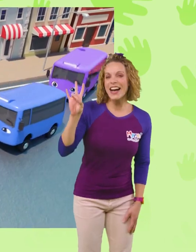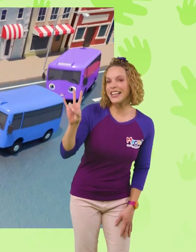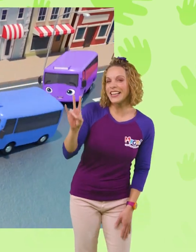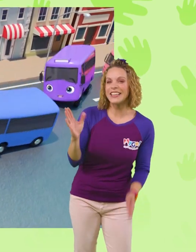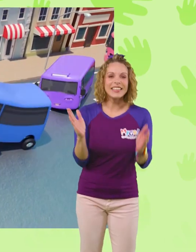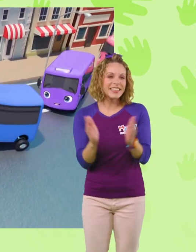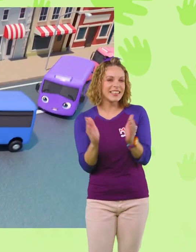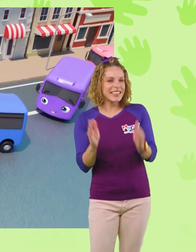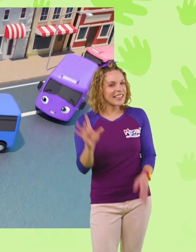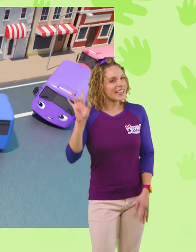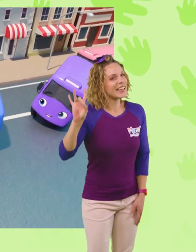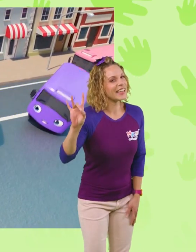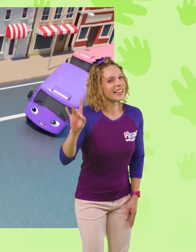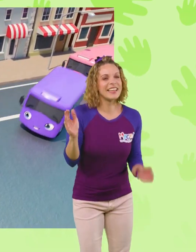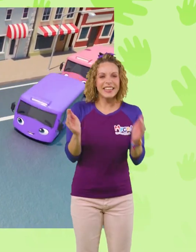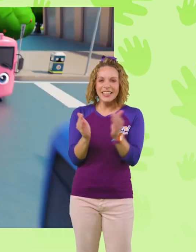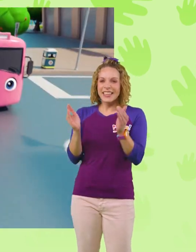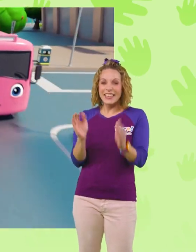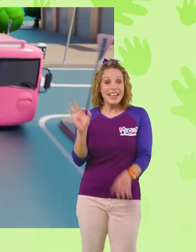4 little, 5 little, 6 little buses.